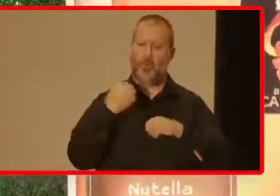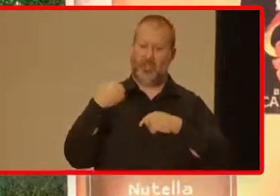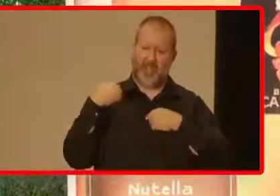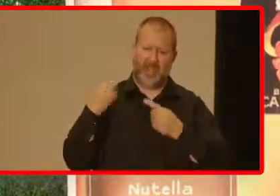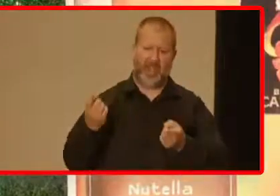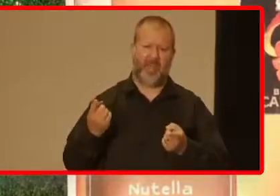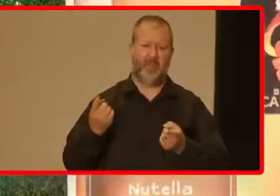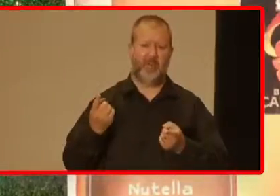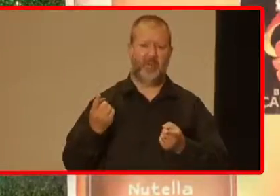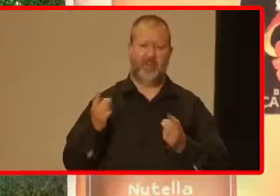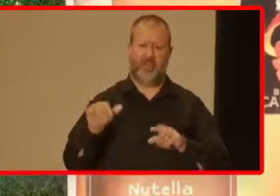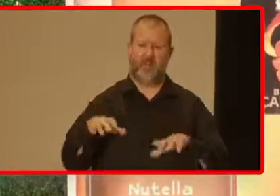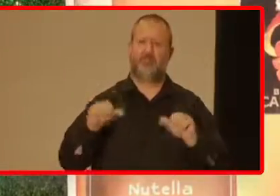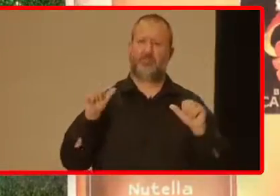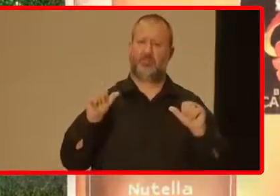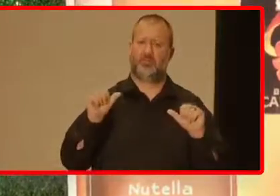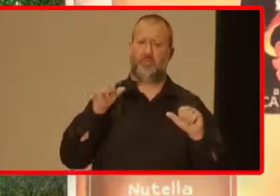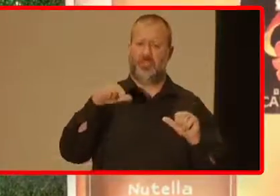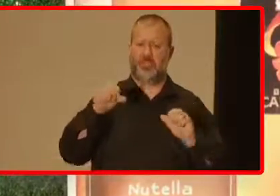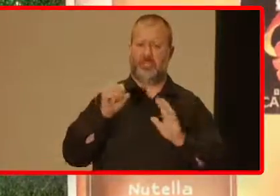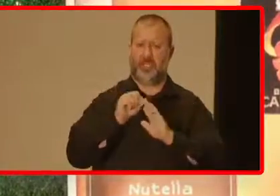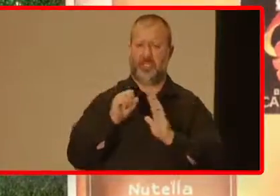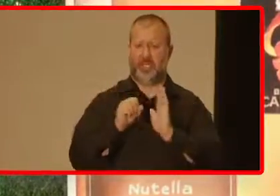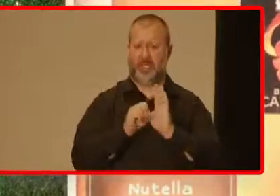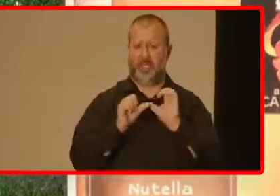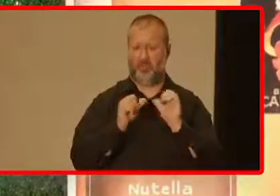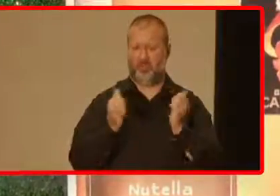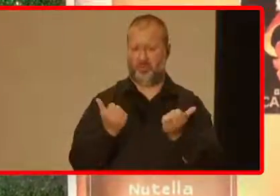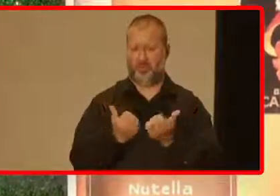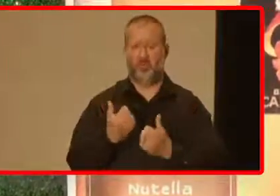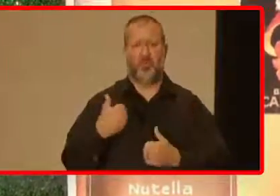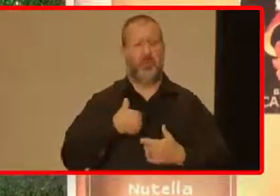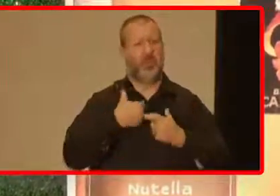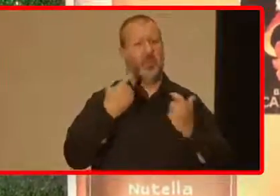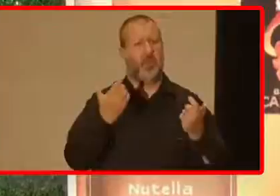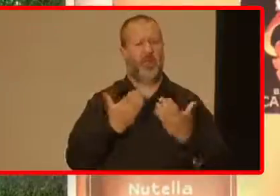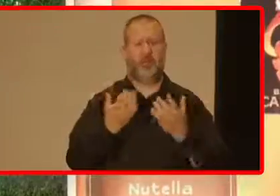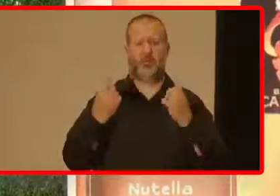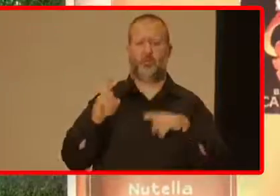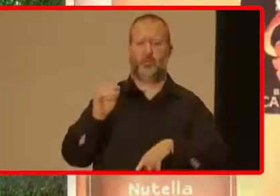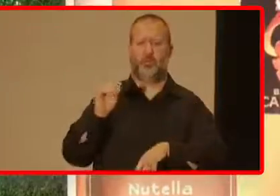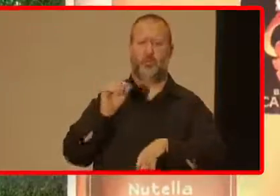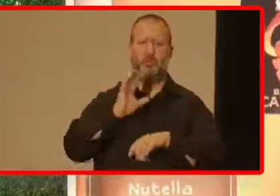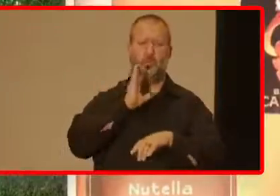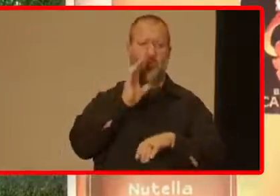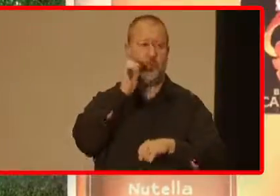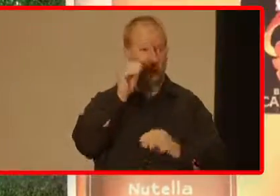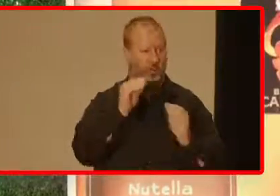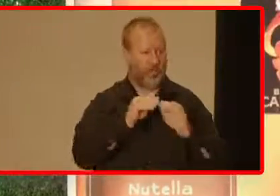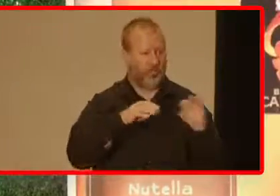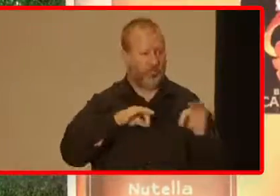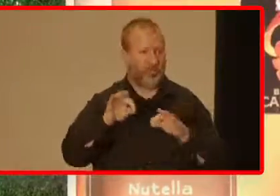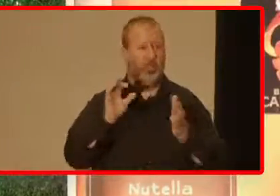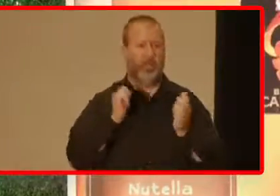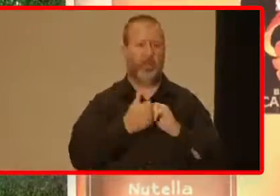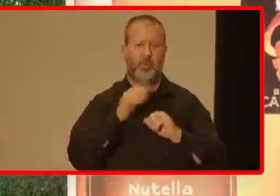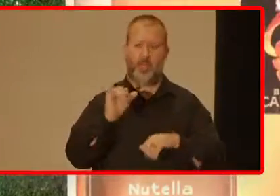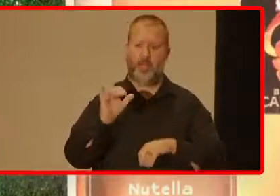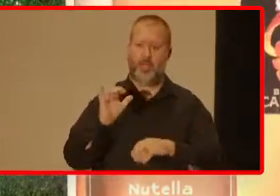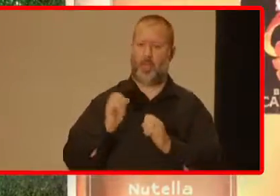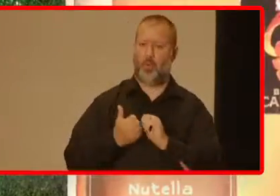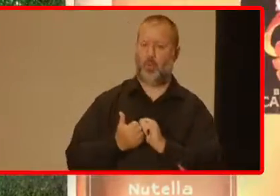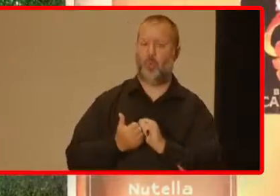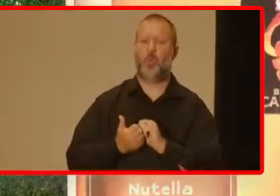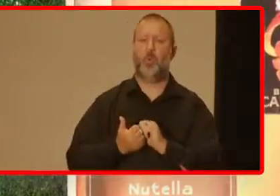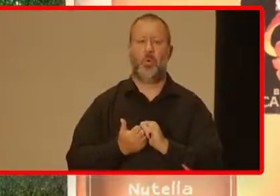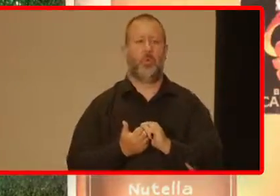ever been done, ever, for this agency. So we have a lot of things to do. We're going to talk to you tomorrow about how we're going to do that.